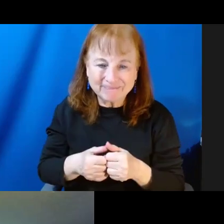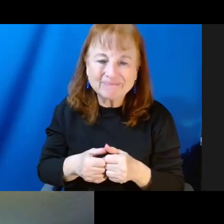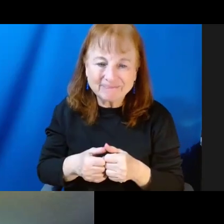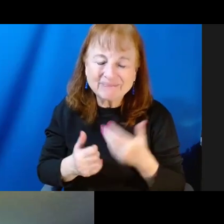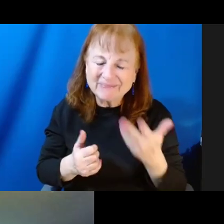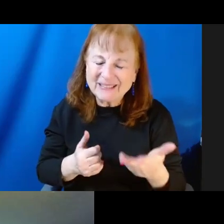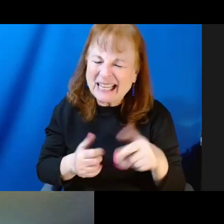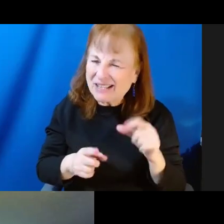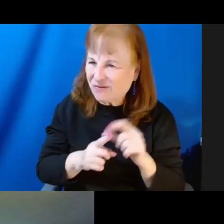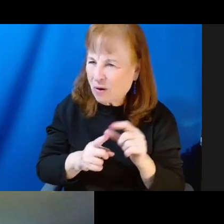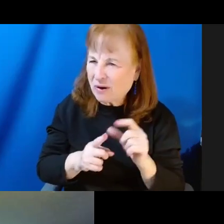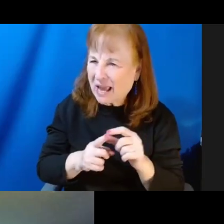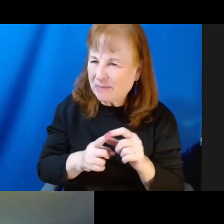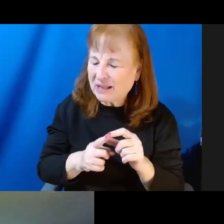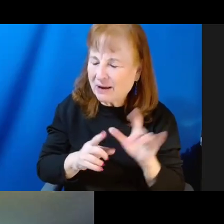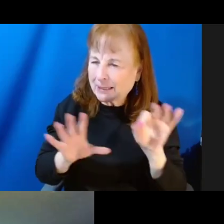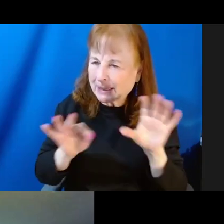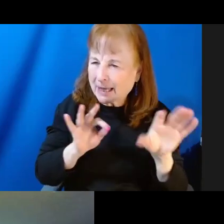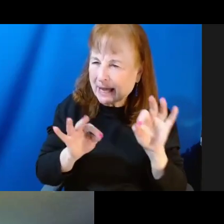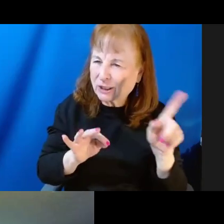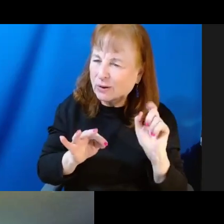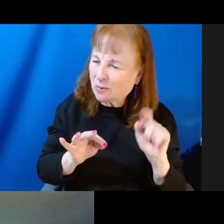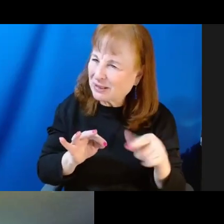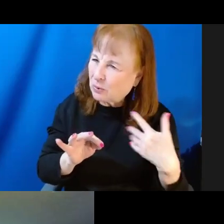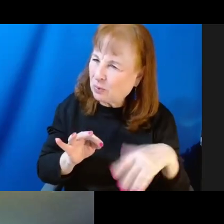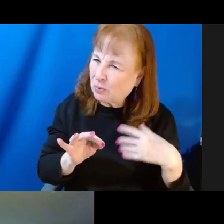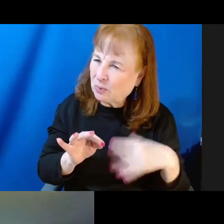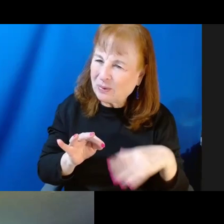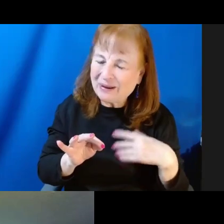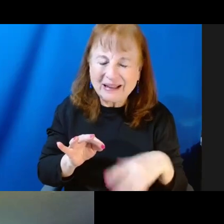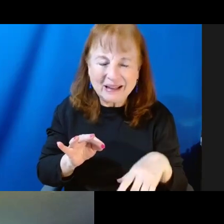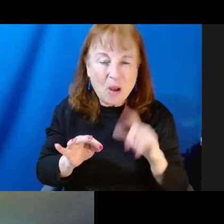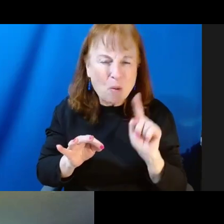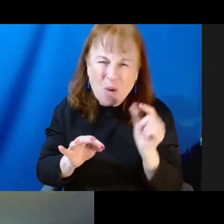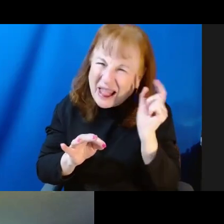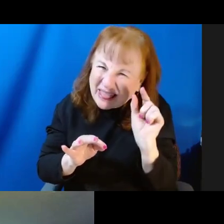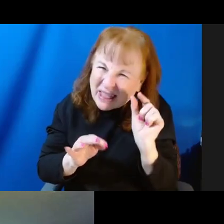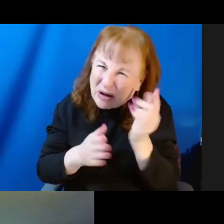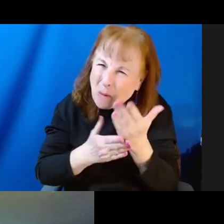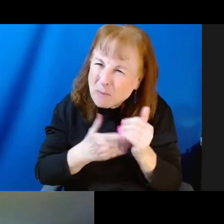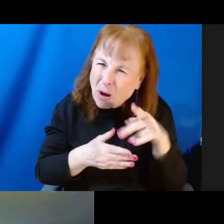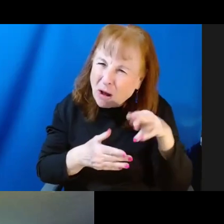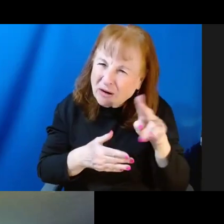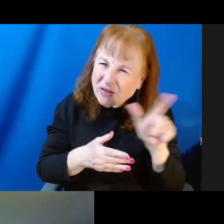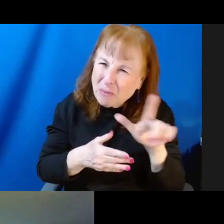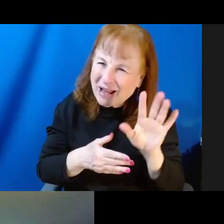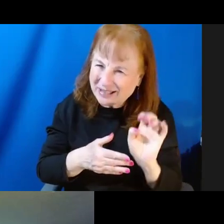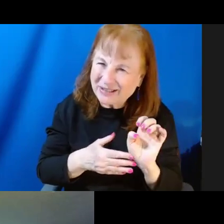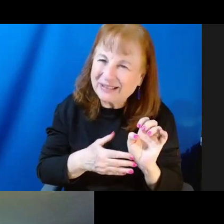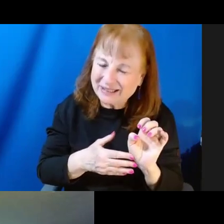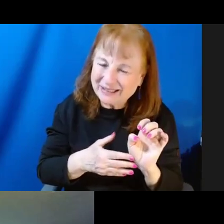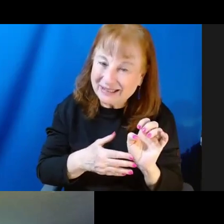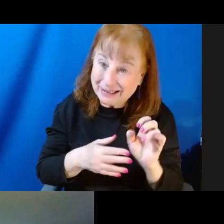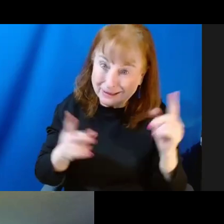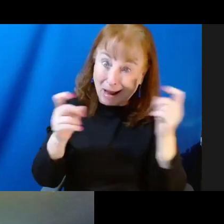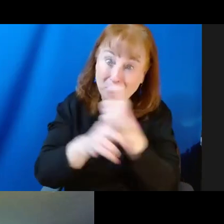this kind of vocabulary selection question is just one little piece of the puzzle, and it is very